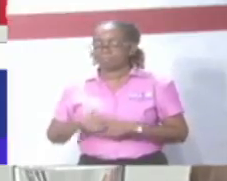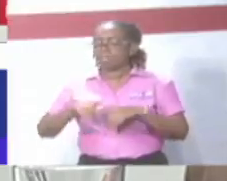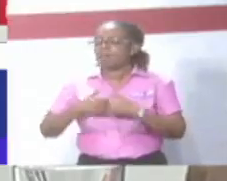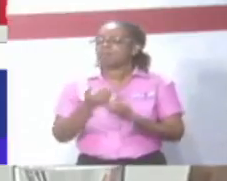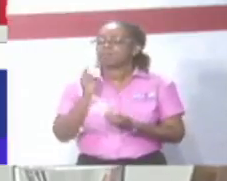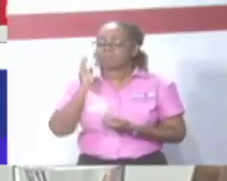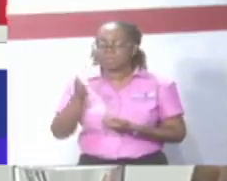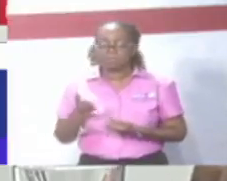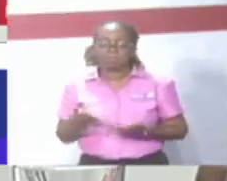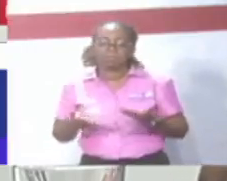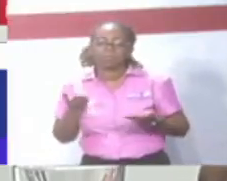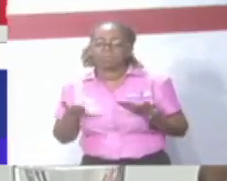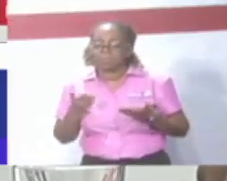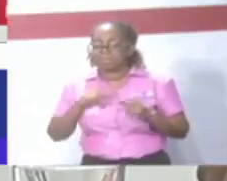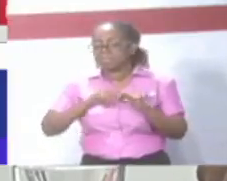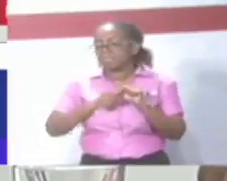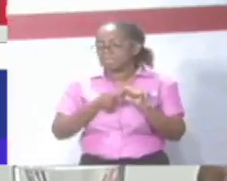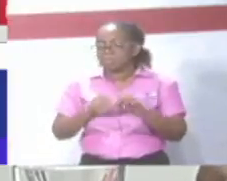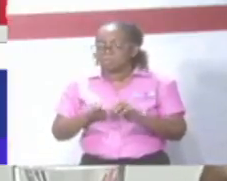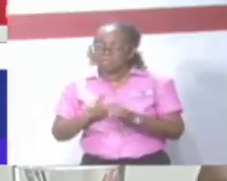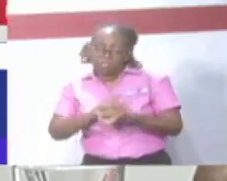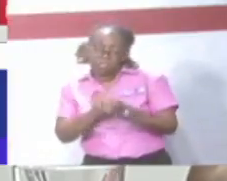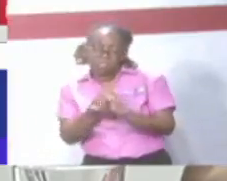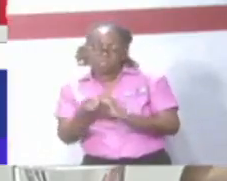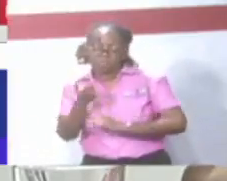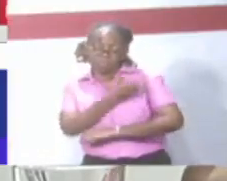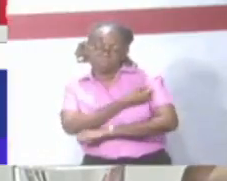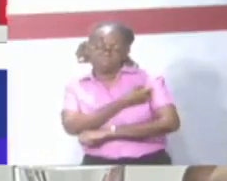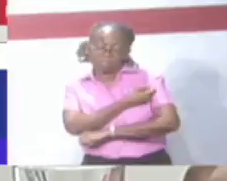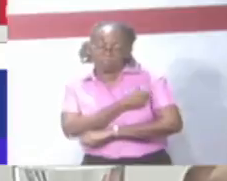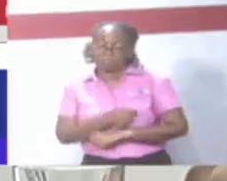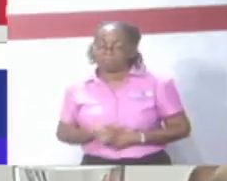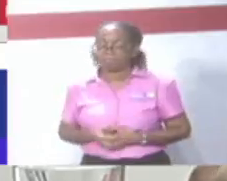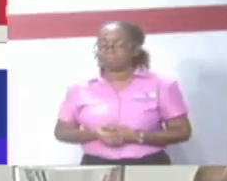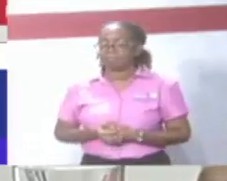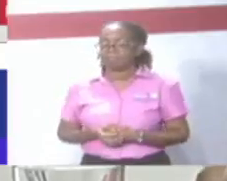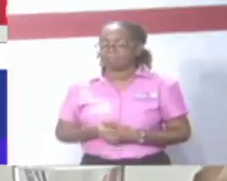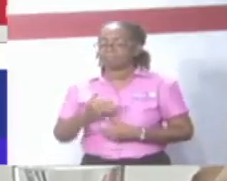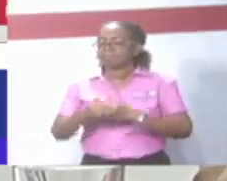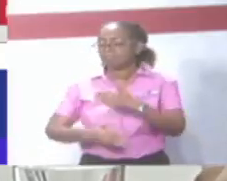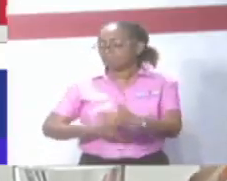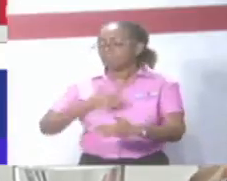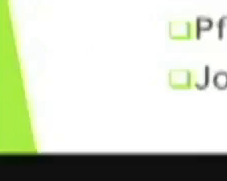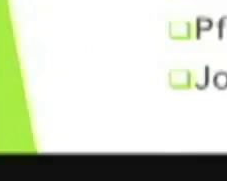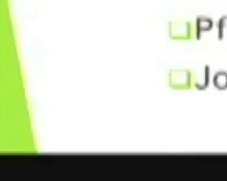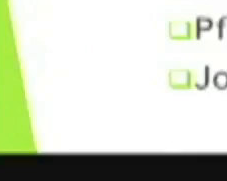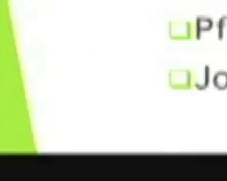reconfiguring our vaccination drives starting from tomorrow. So if I could have the first slide, please.